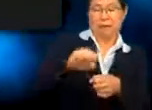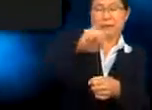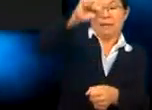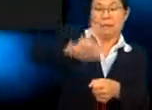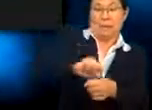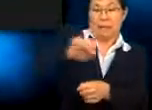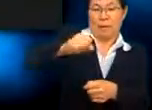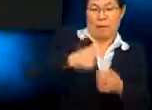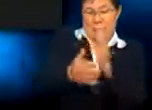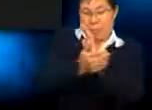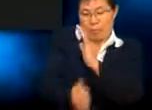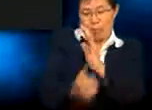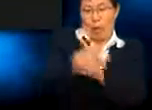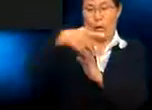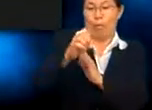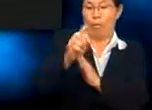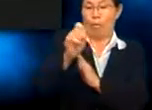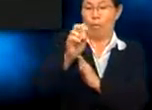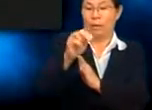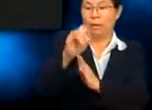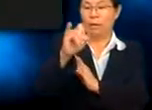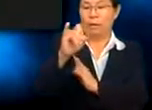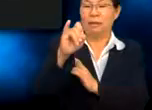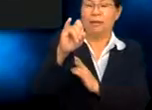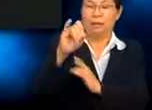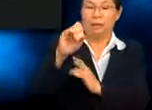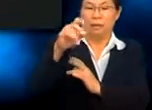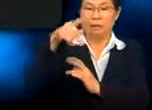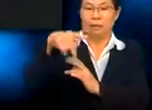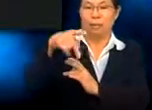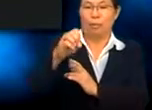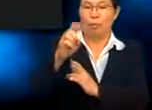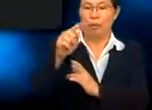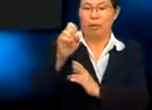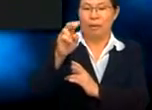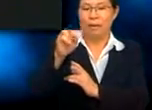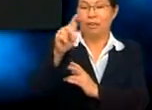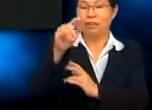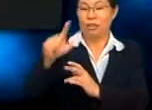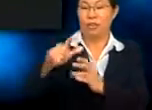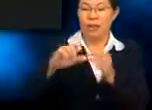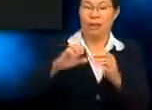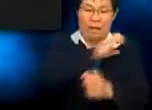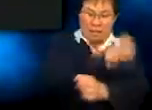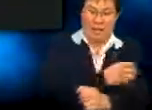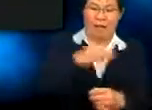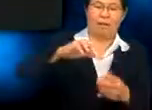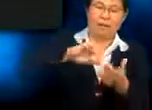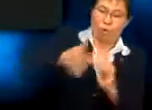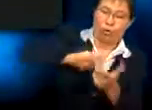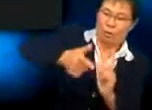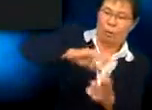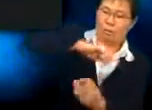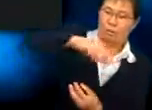Steam has potential energy and is able to rotate the turbines. When the